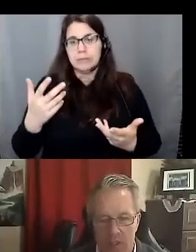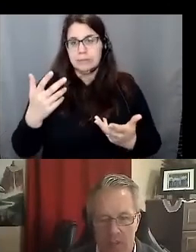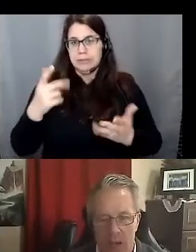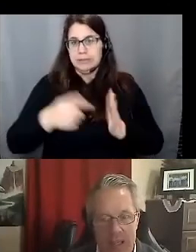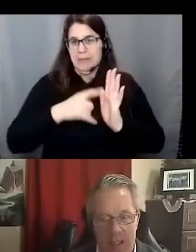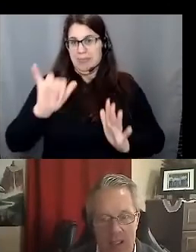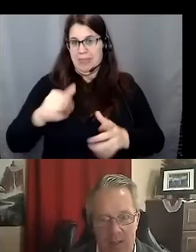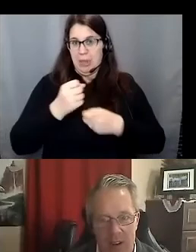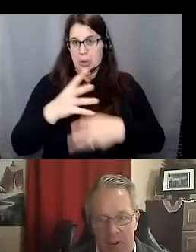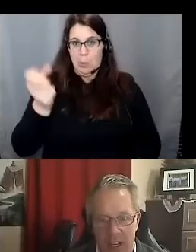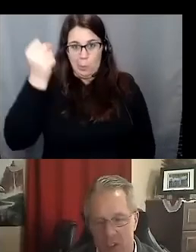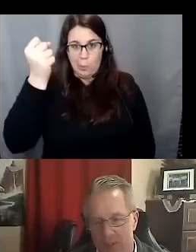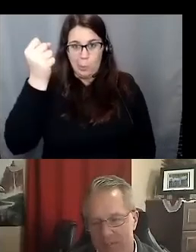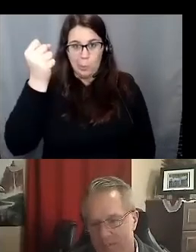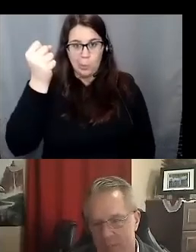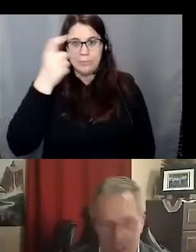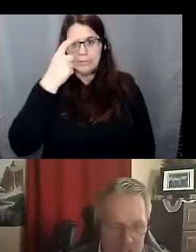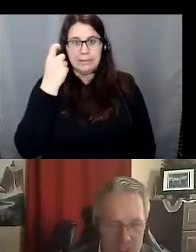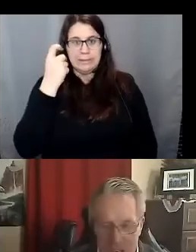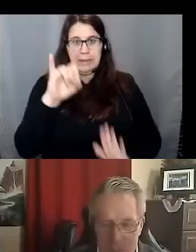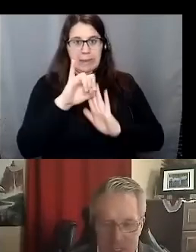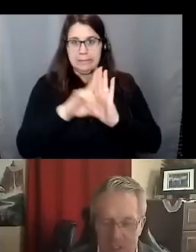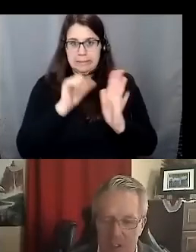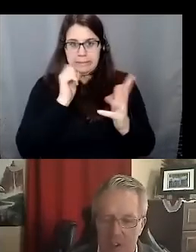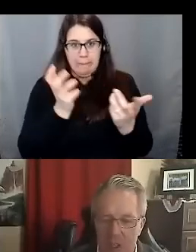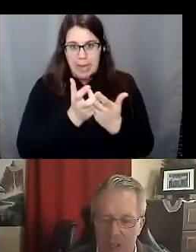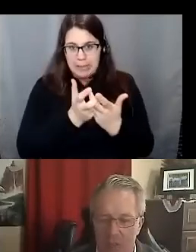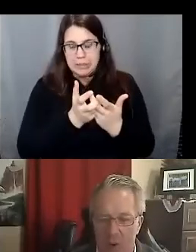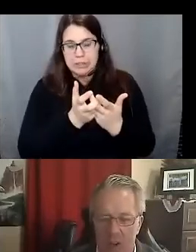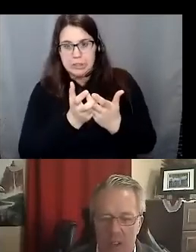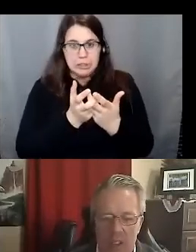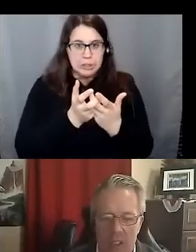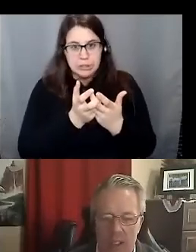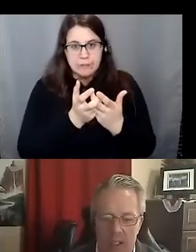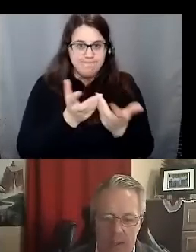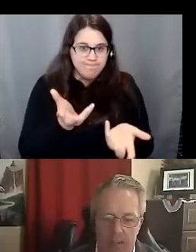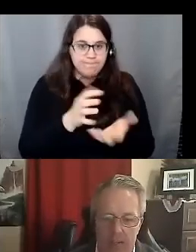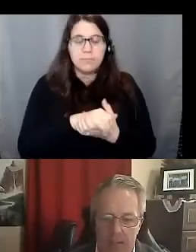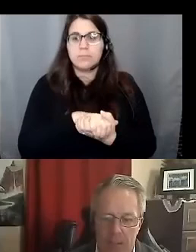be some ID verification pieces of documentation that they're looking for.